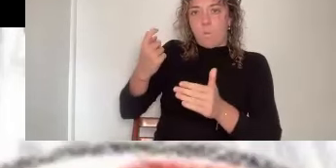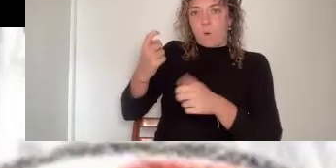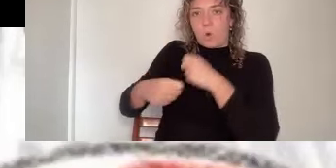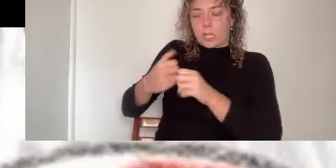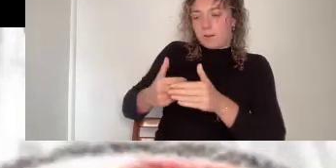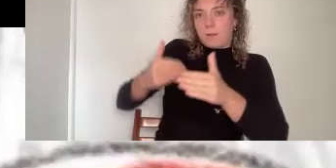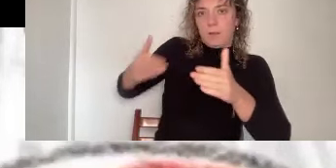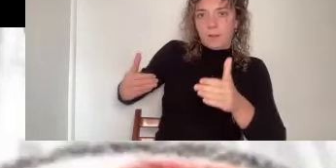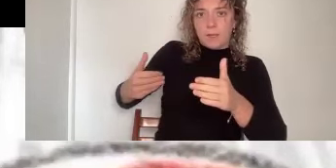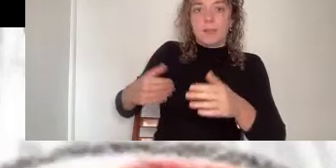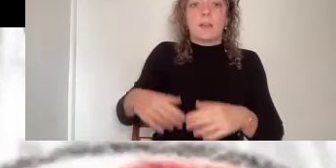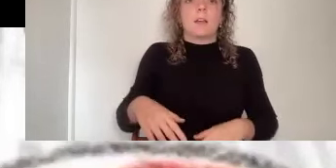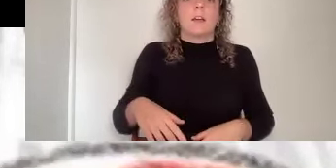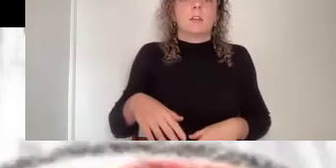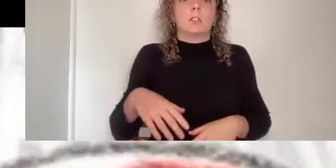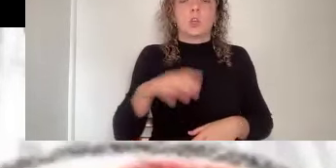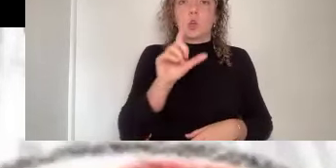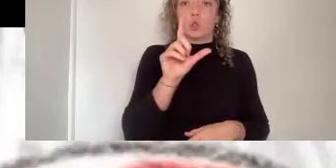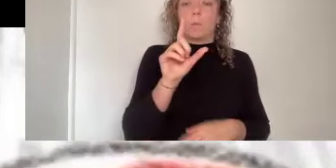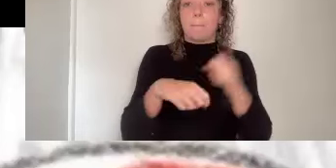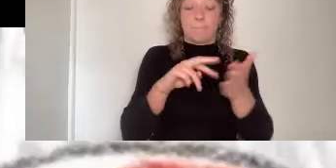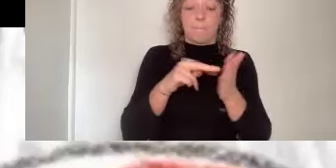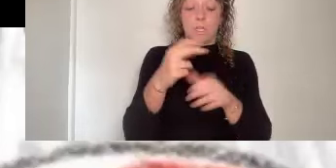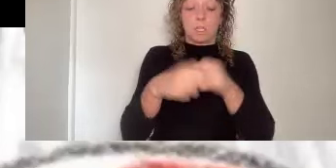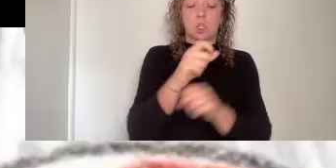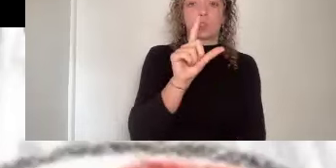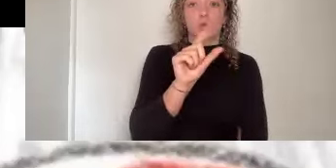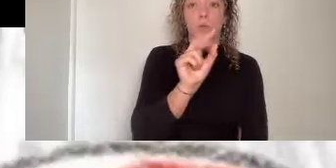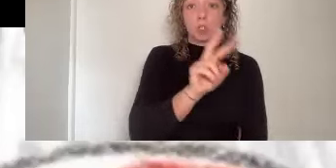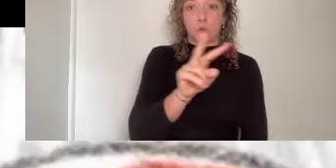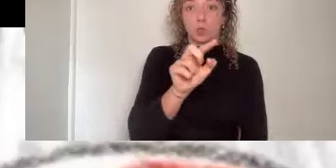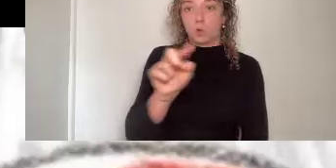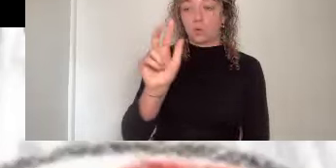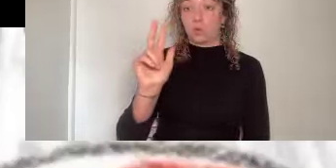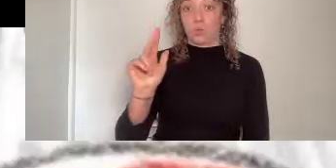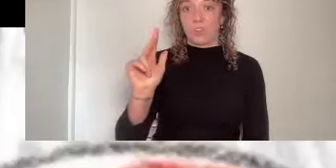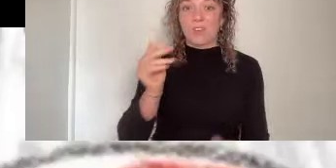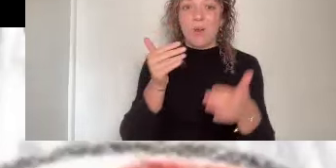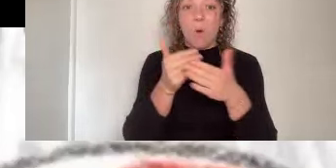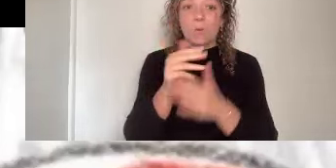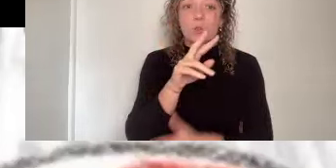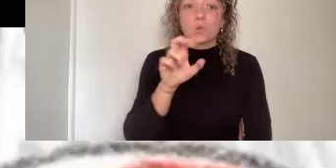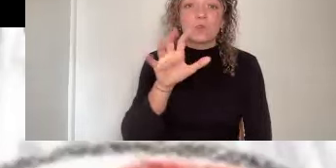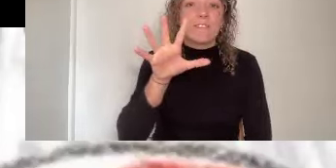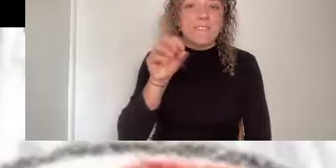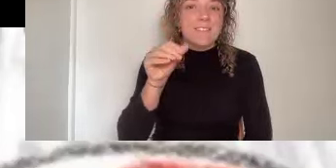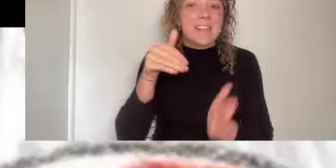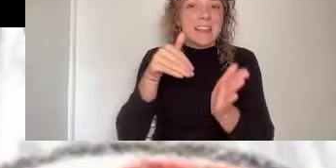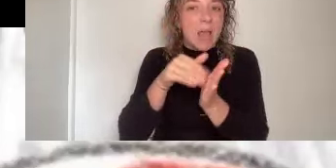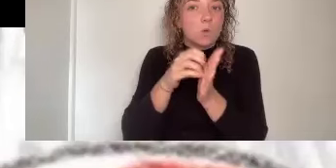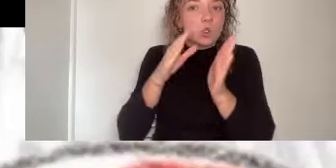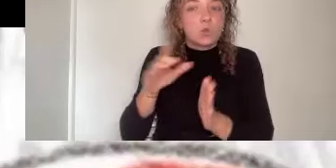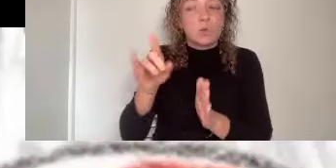In California, the year before, so the 22-23 school year, there were almost 250,000 students